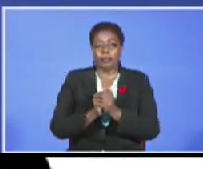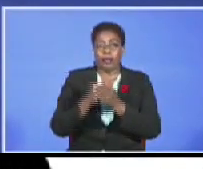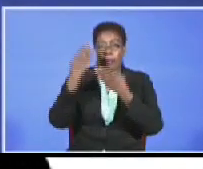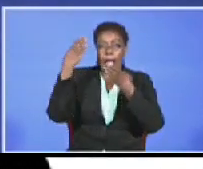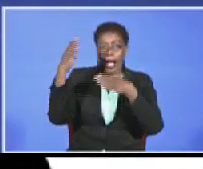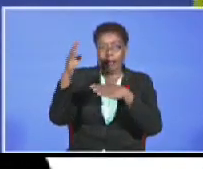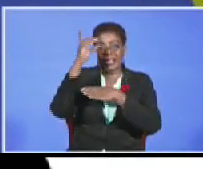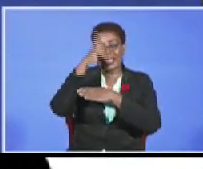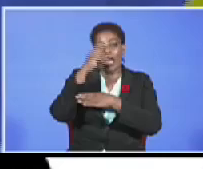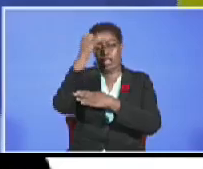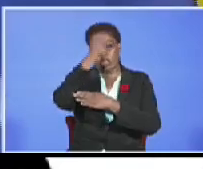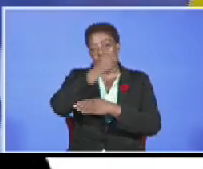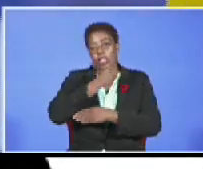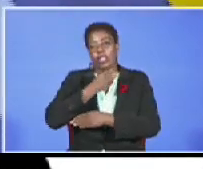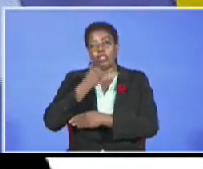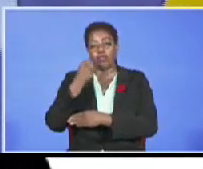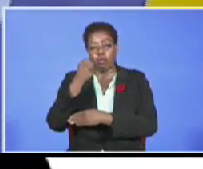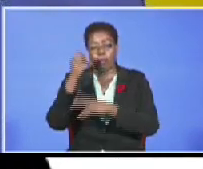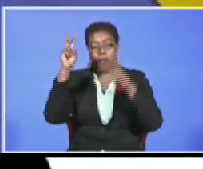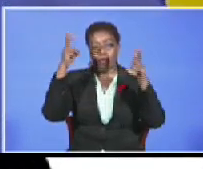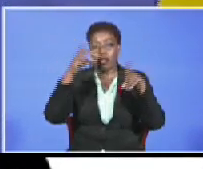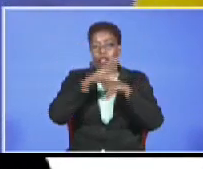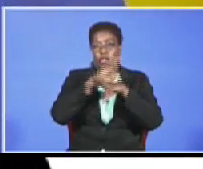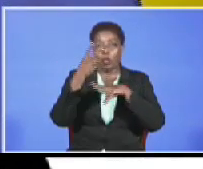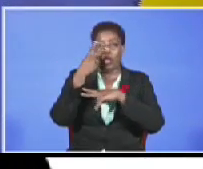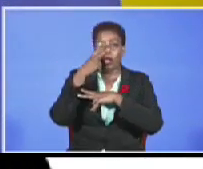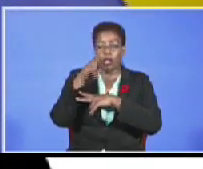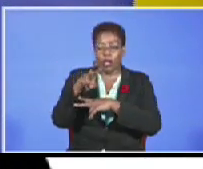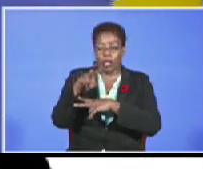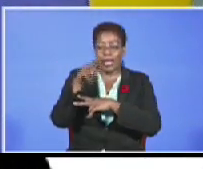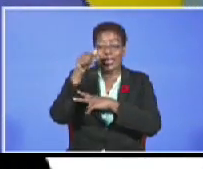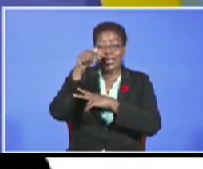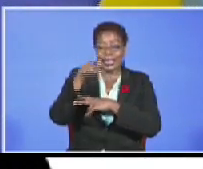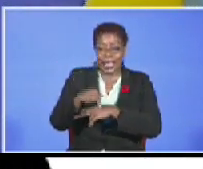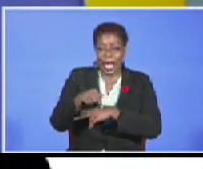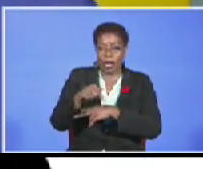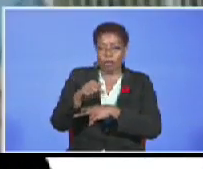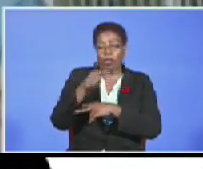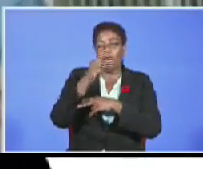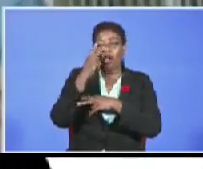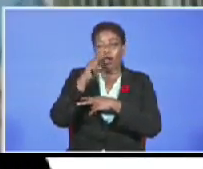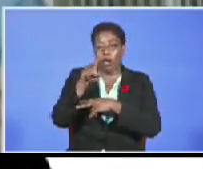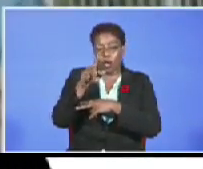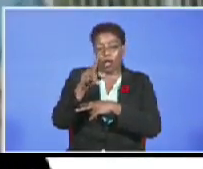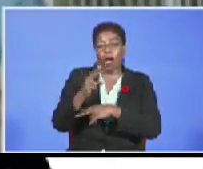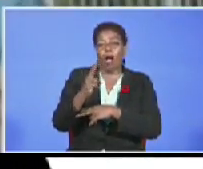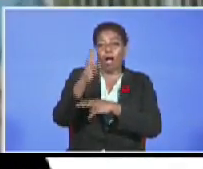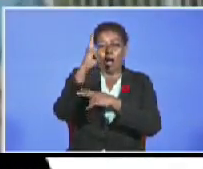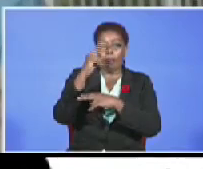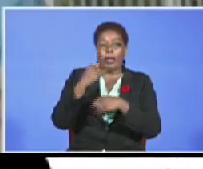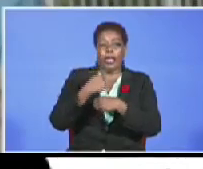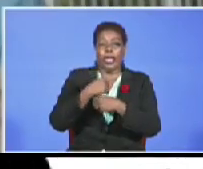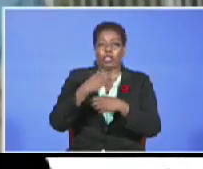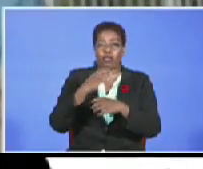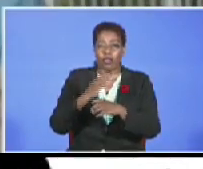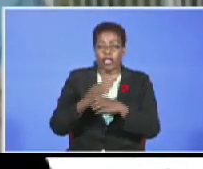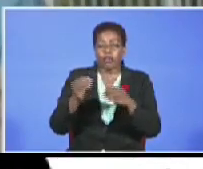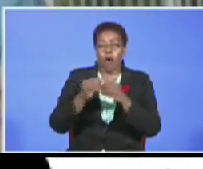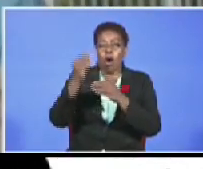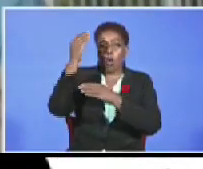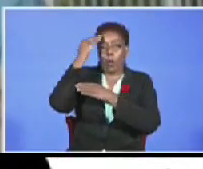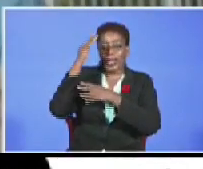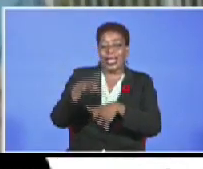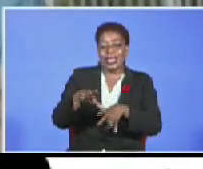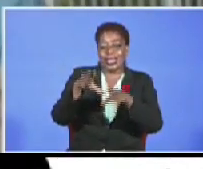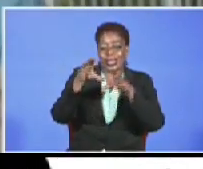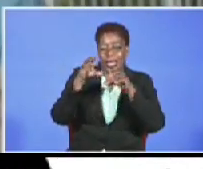Syndrome Association, its motto is, "Don't look down, look up." It is a testament to the mission of creating more awareness and promoting